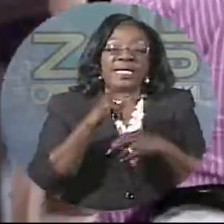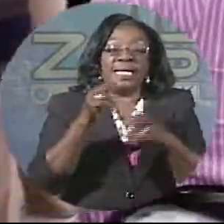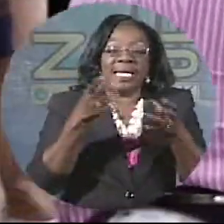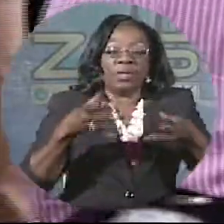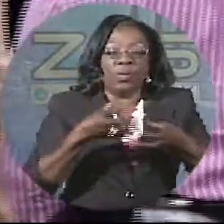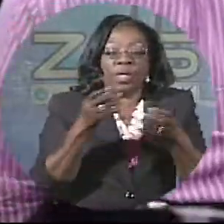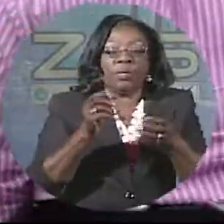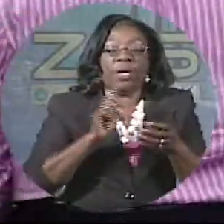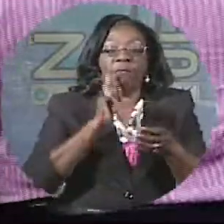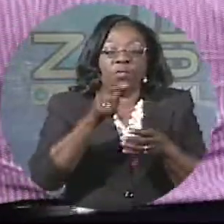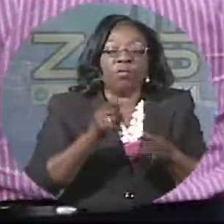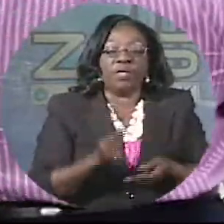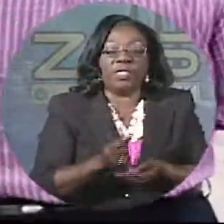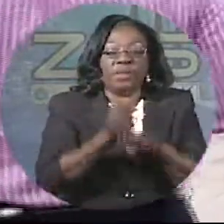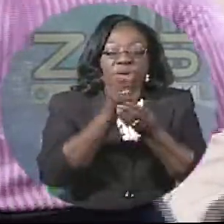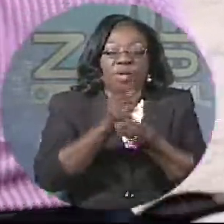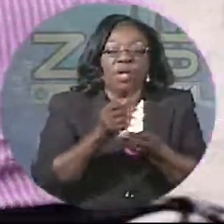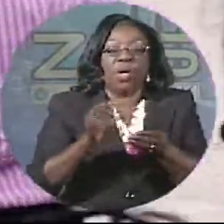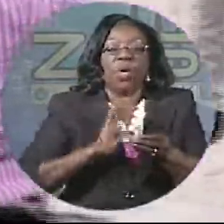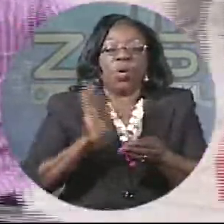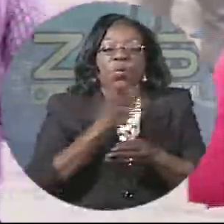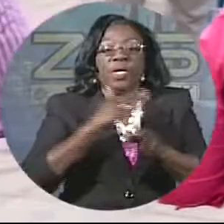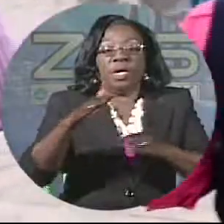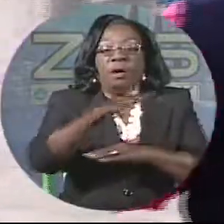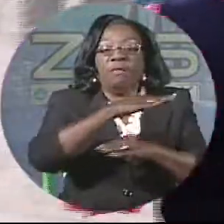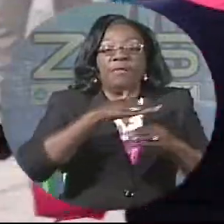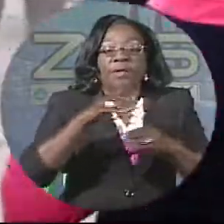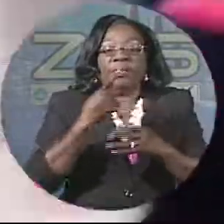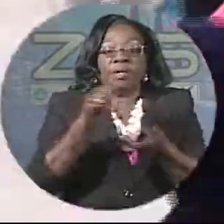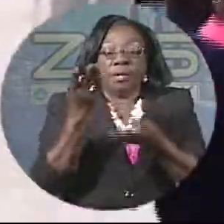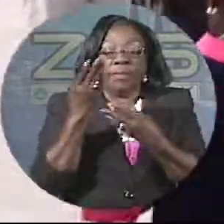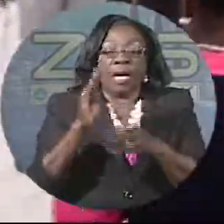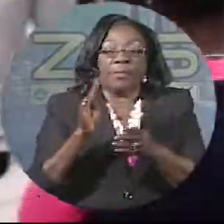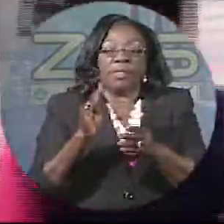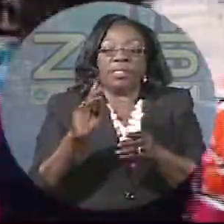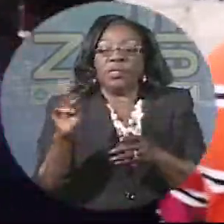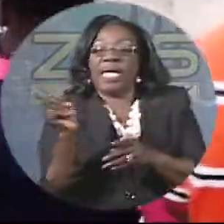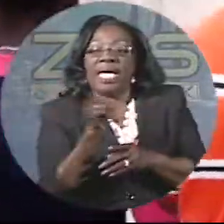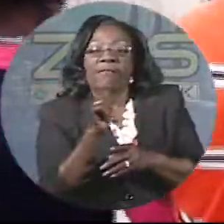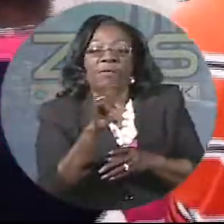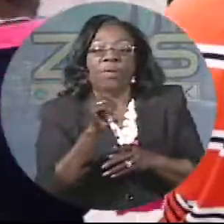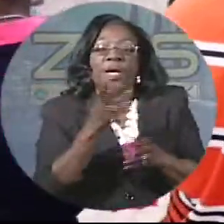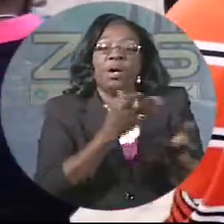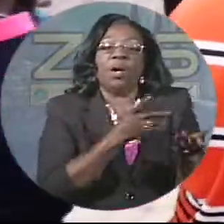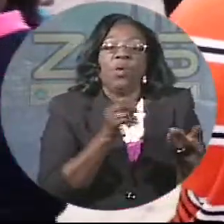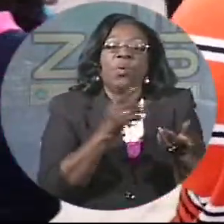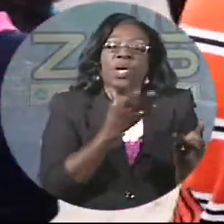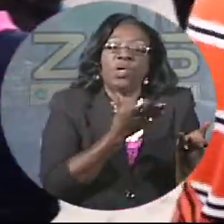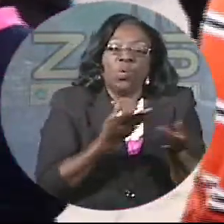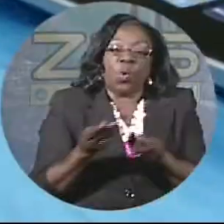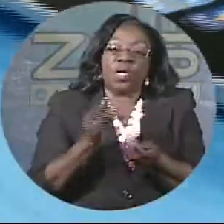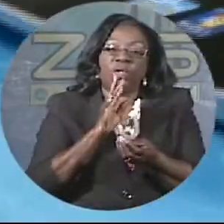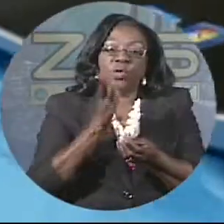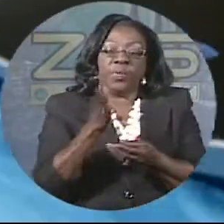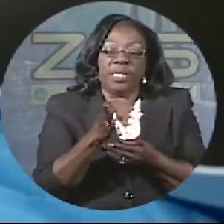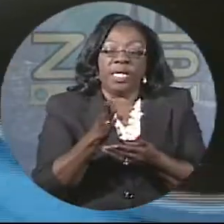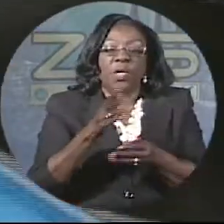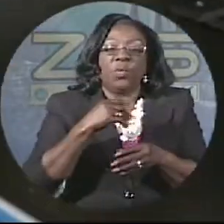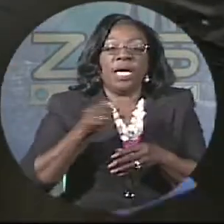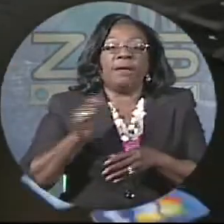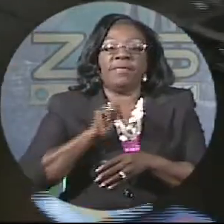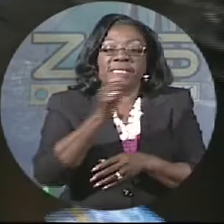support. We cover the Bahamas. We're everywhere that you want to be, plus more. And we have the staff, we have